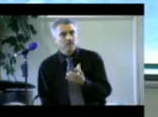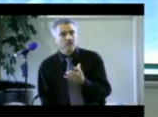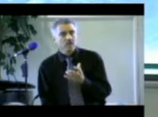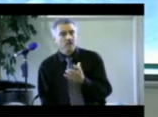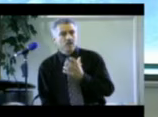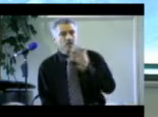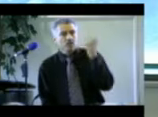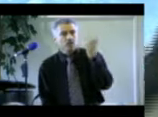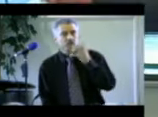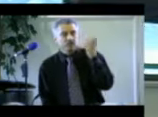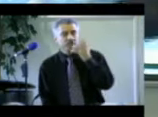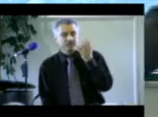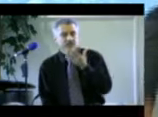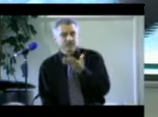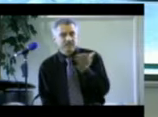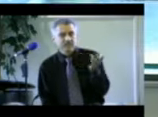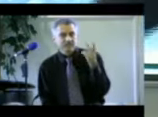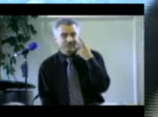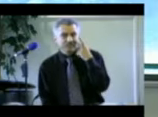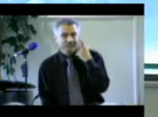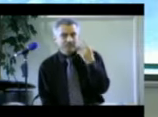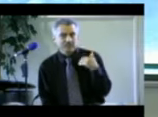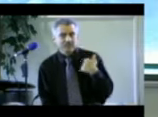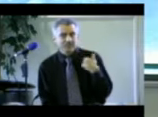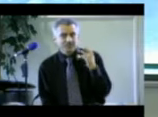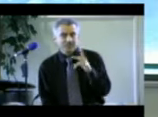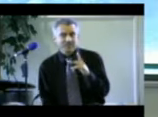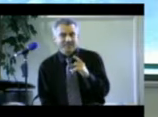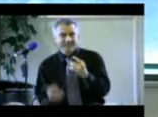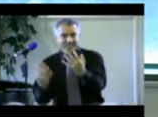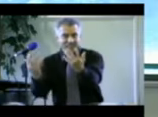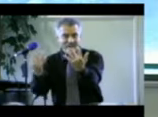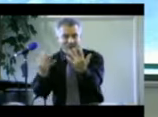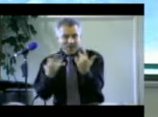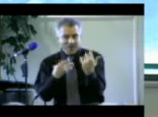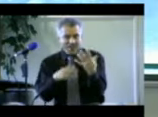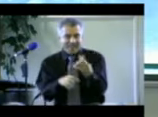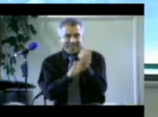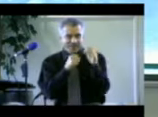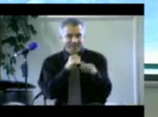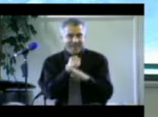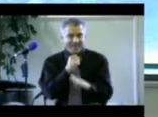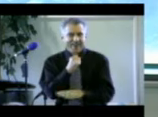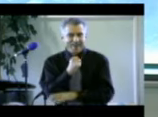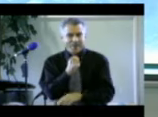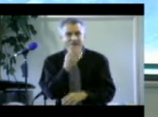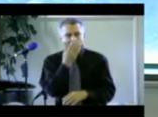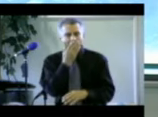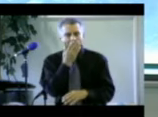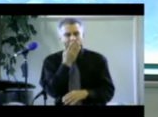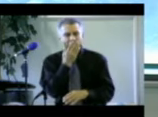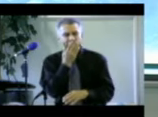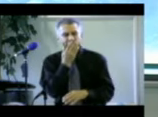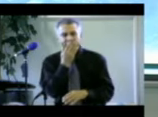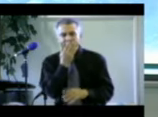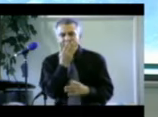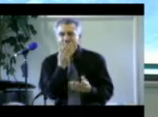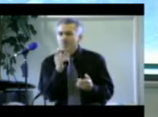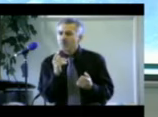it was a wonderful thing for us to see all of our young people and teachers and everybody up here. What is the